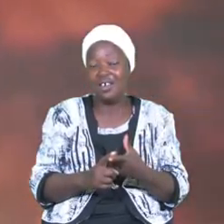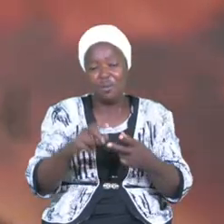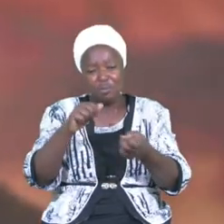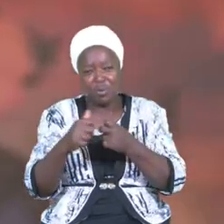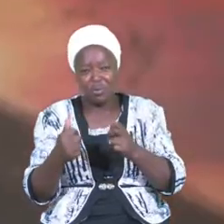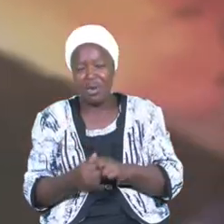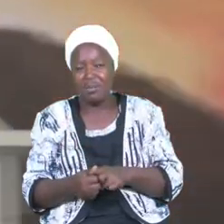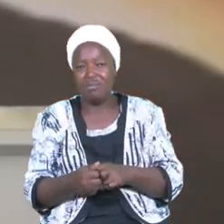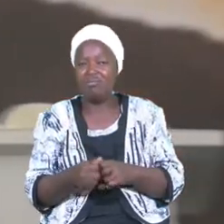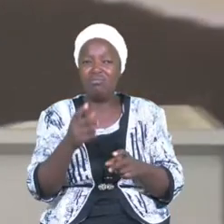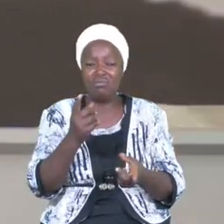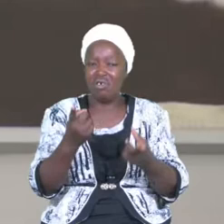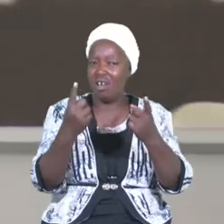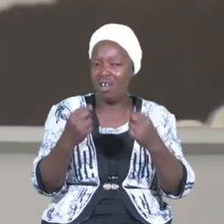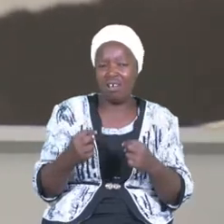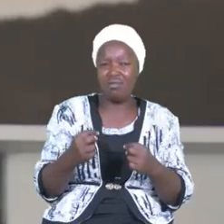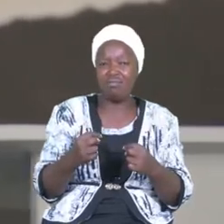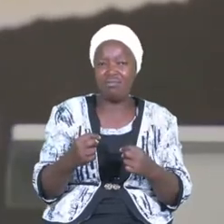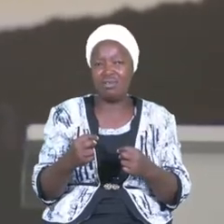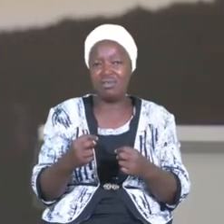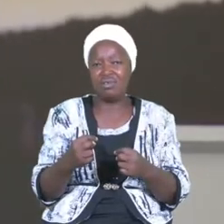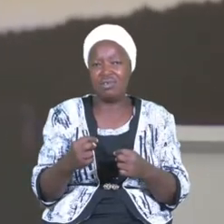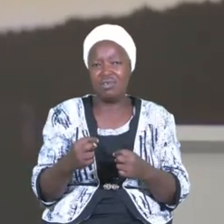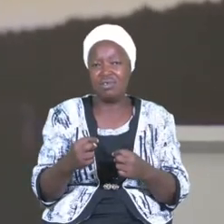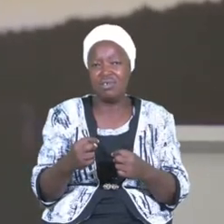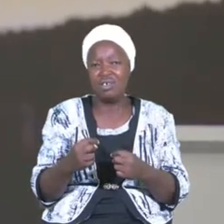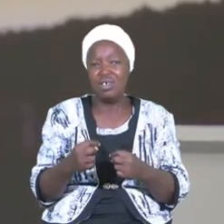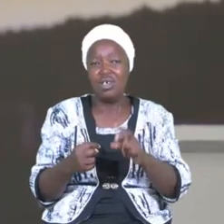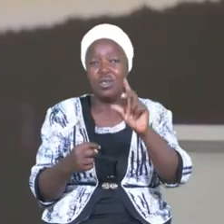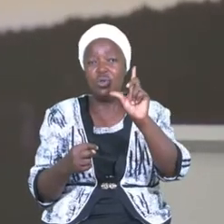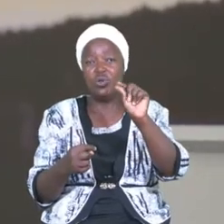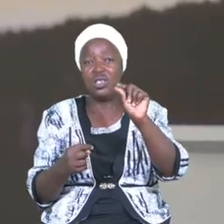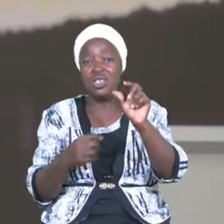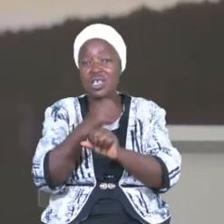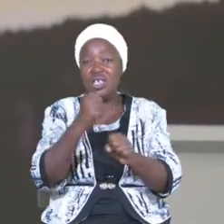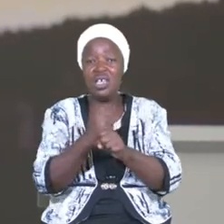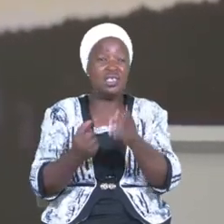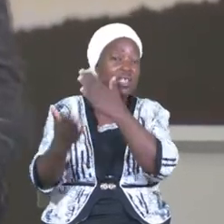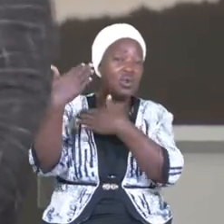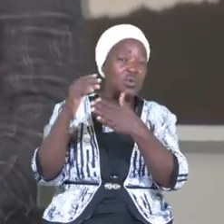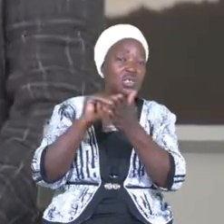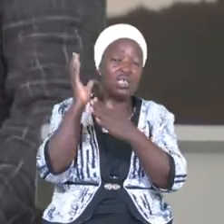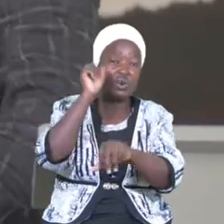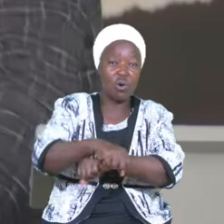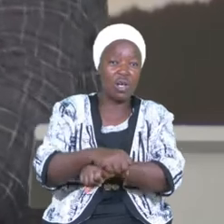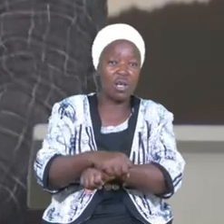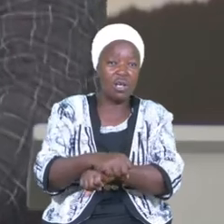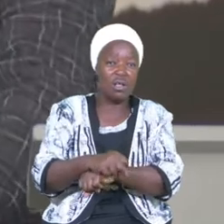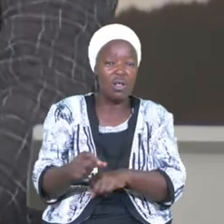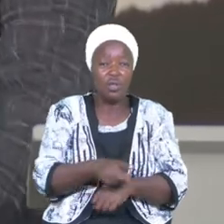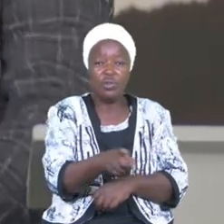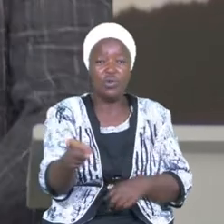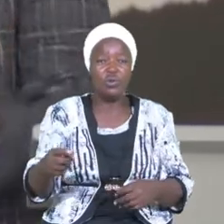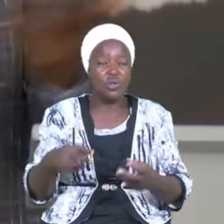confronted him 20 years ago that he overcame. Those challenges